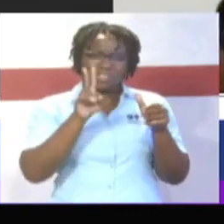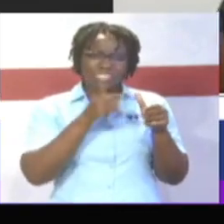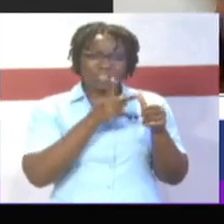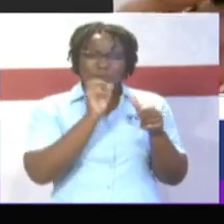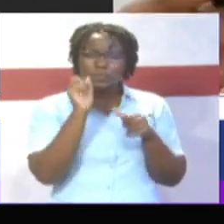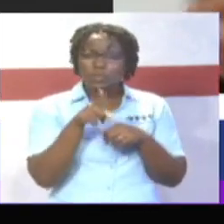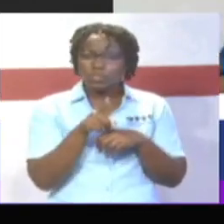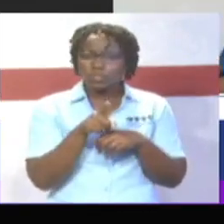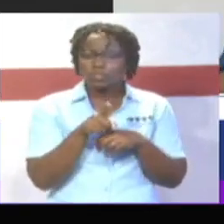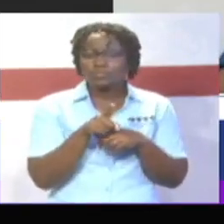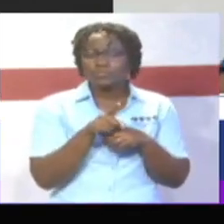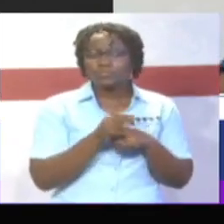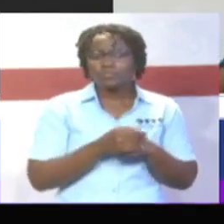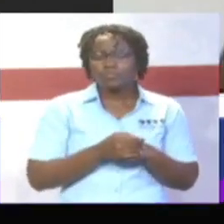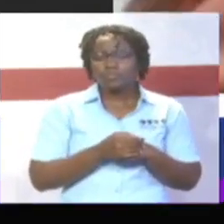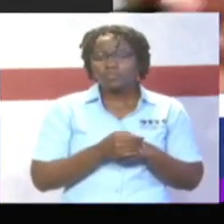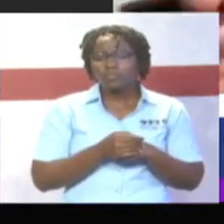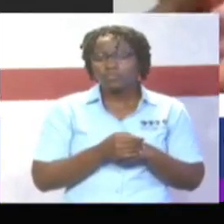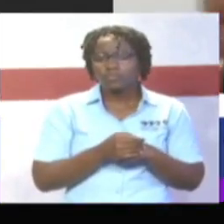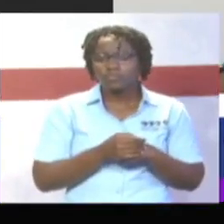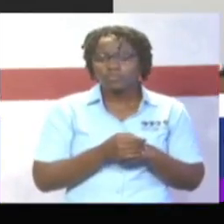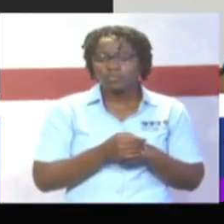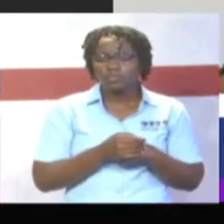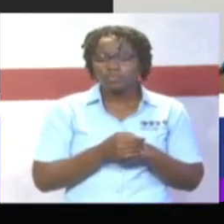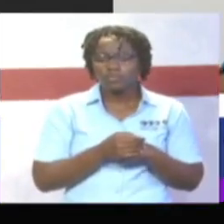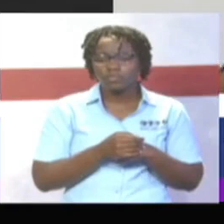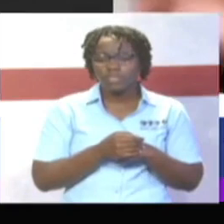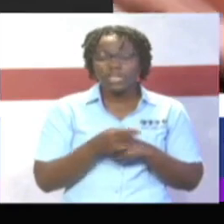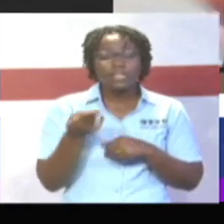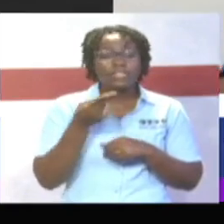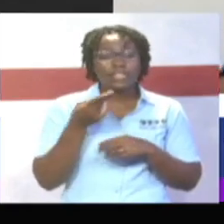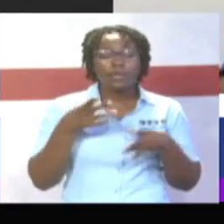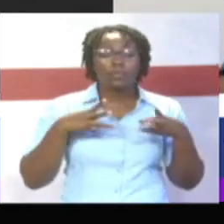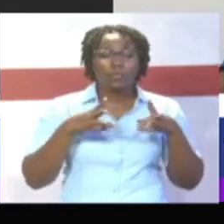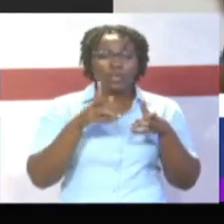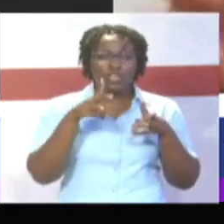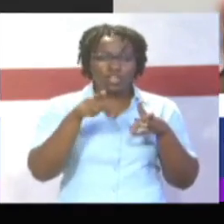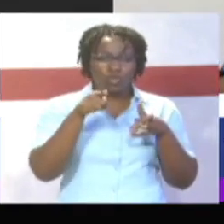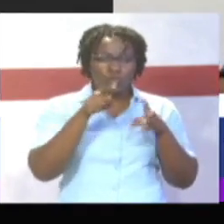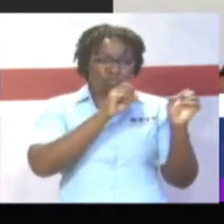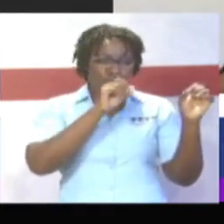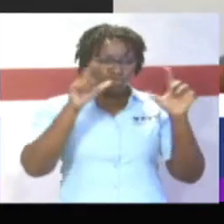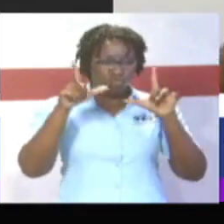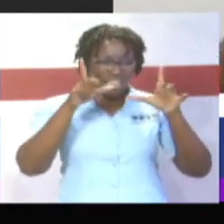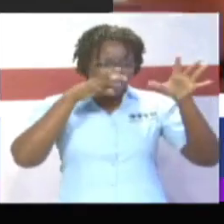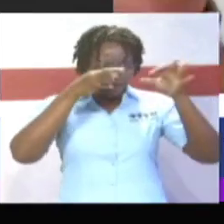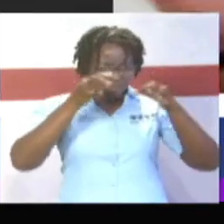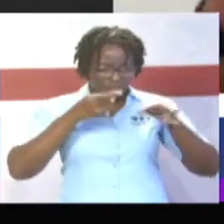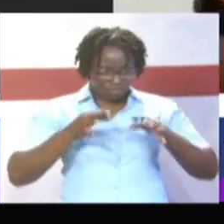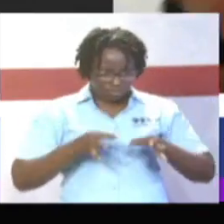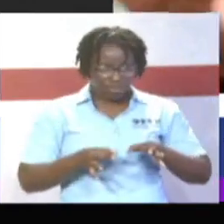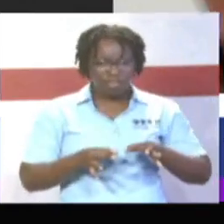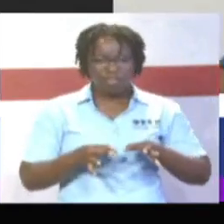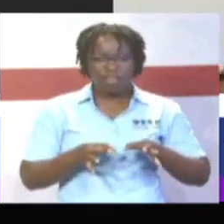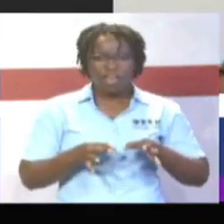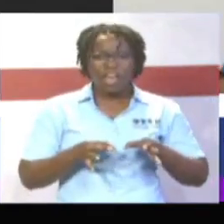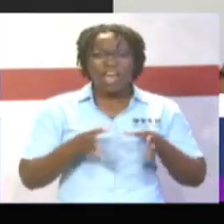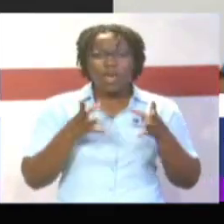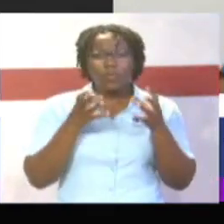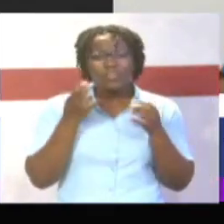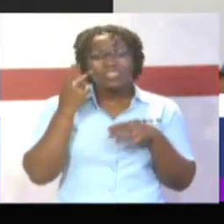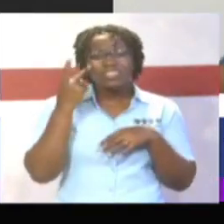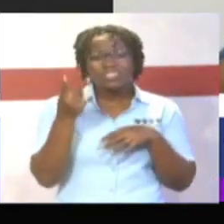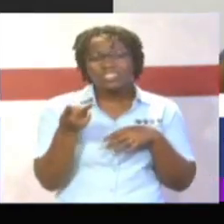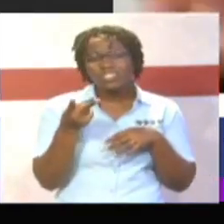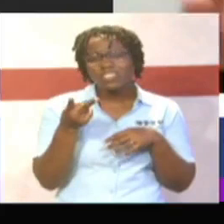Dr. Hines, if possible, the same way that you break down the epidemiological data with the GIS and these graphs, I would like to see something